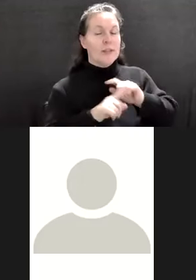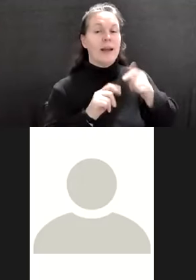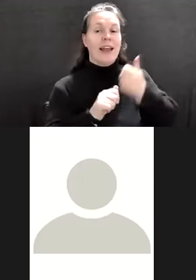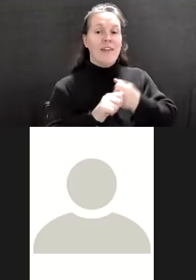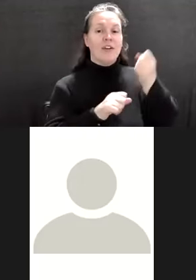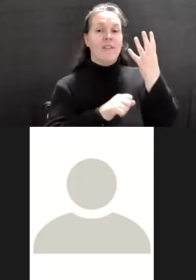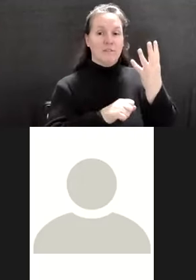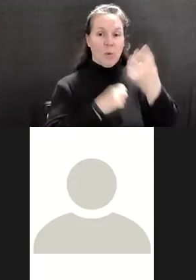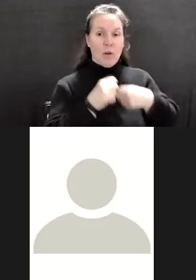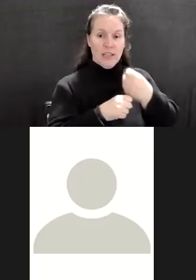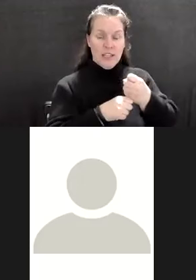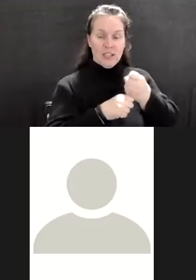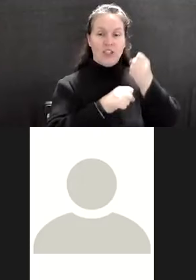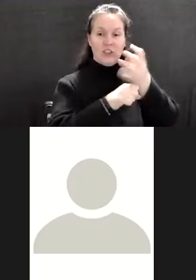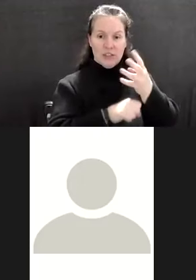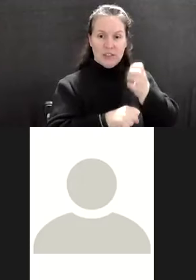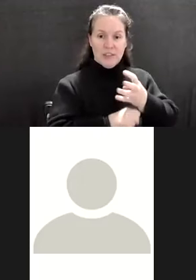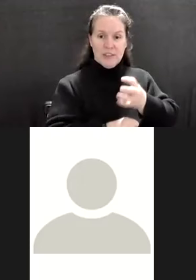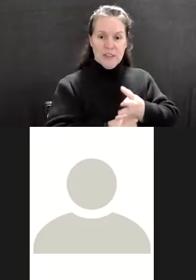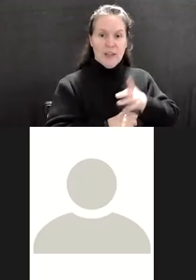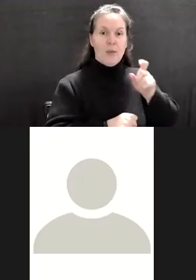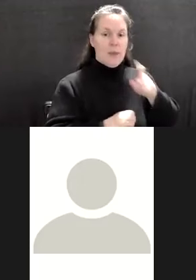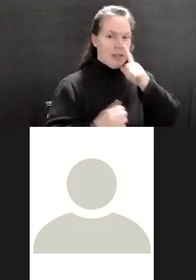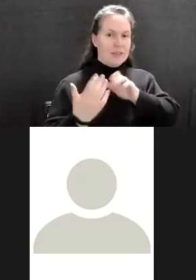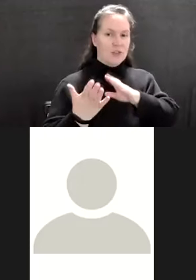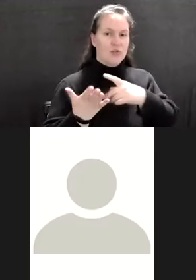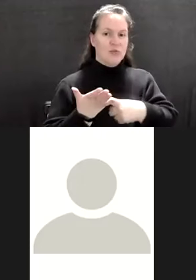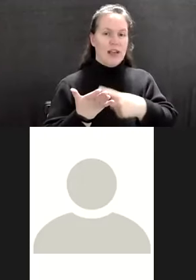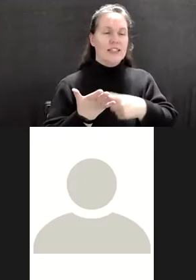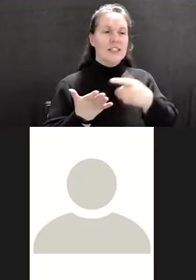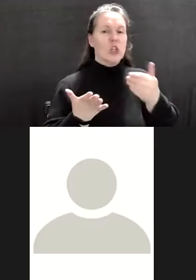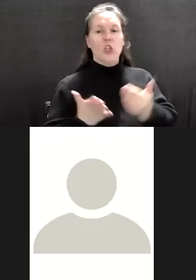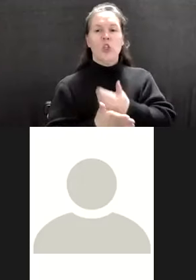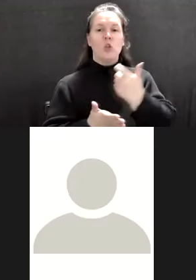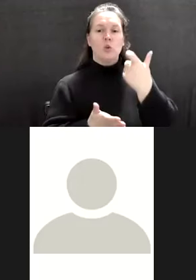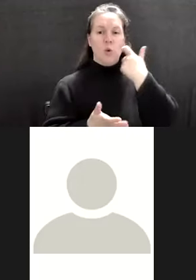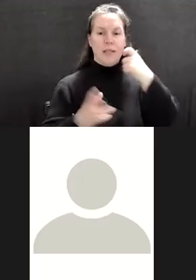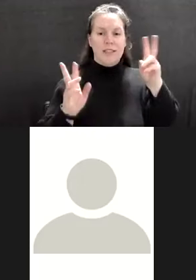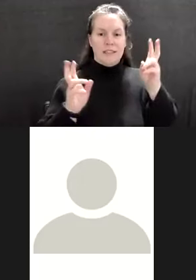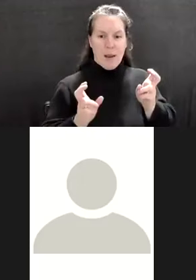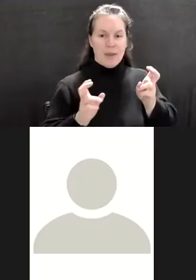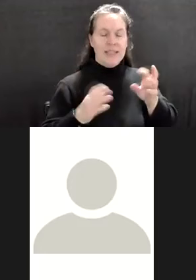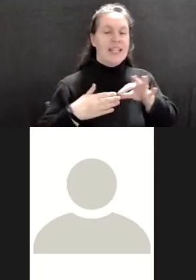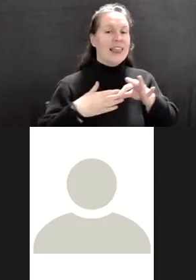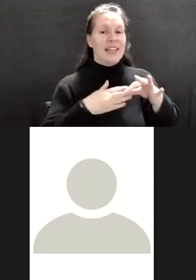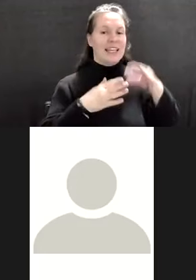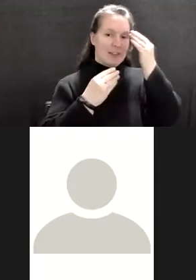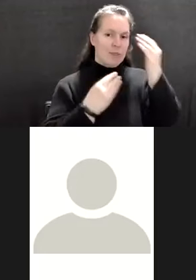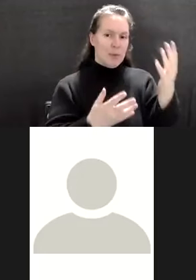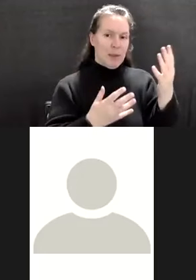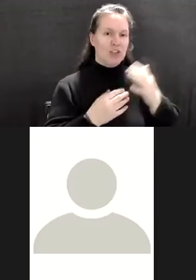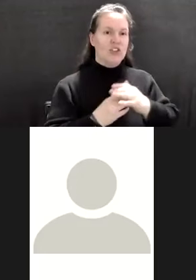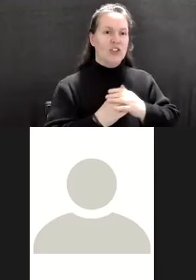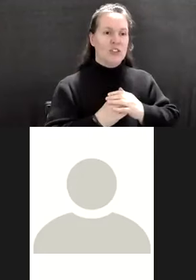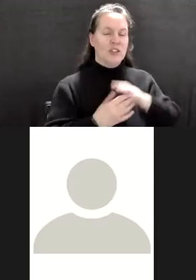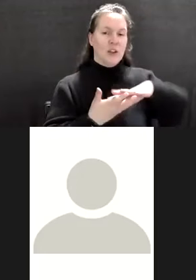4 years they must address the newest topics, the leading information, and